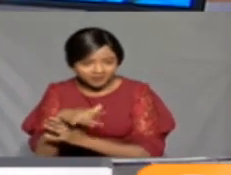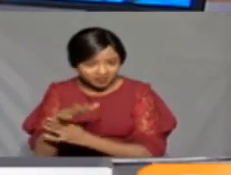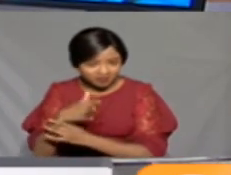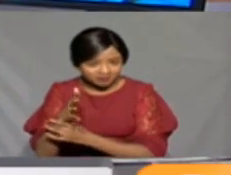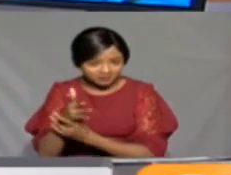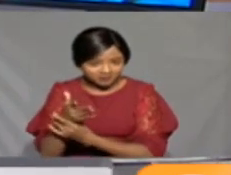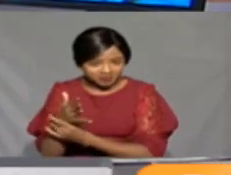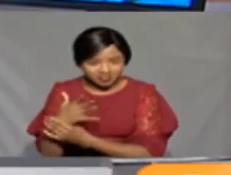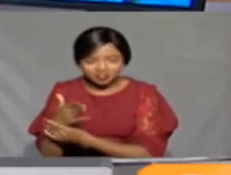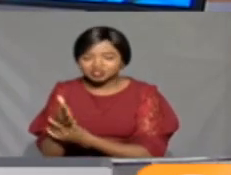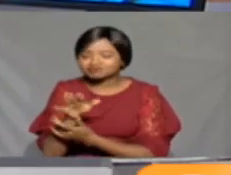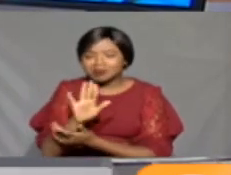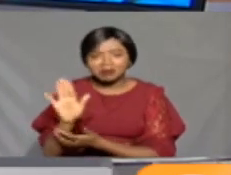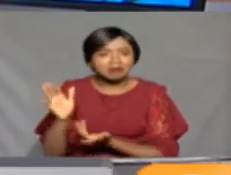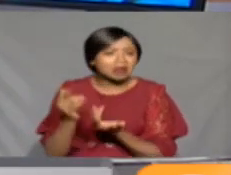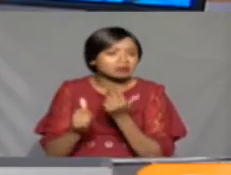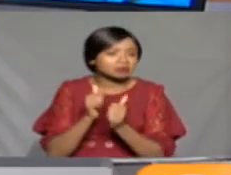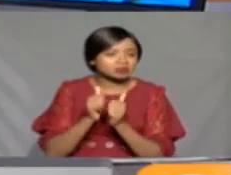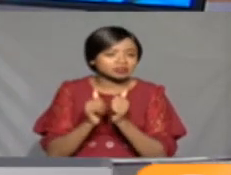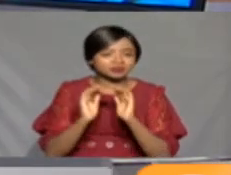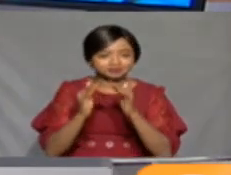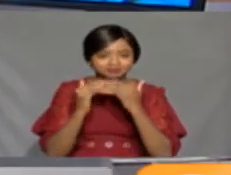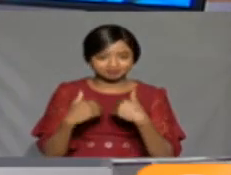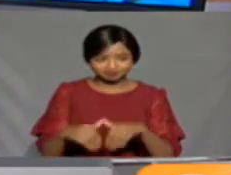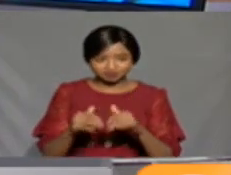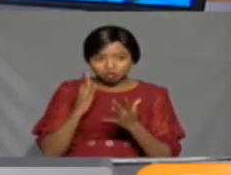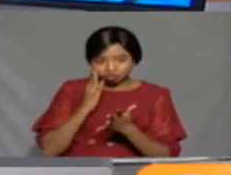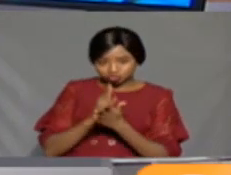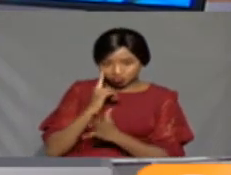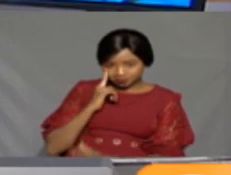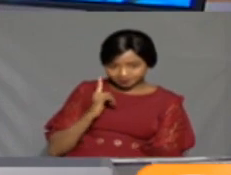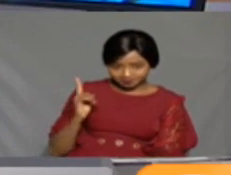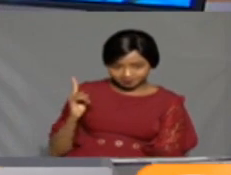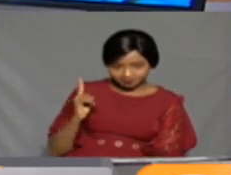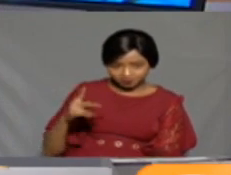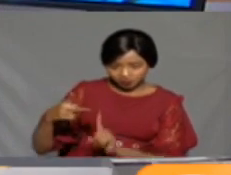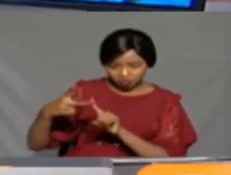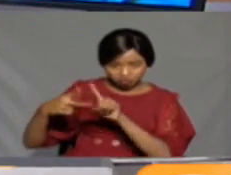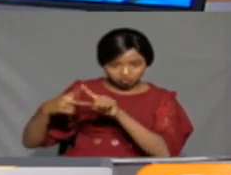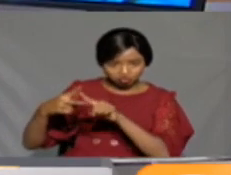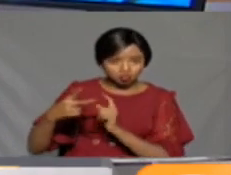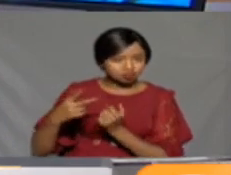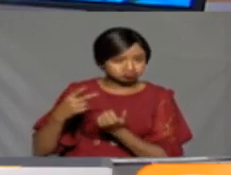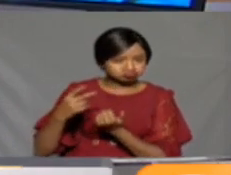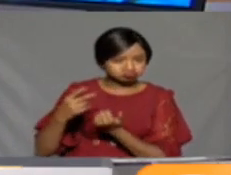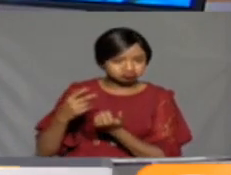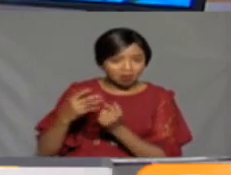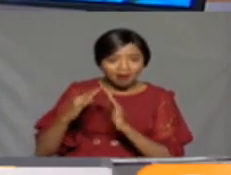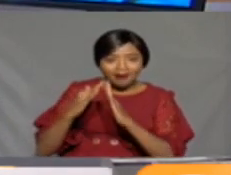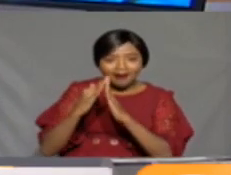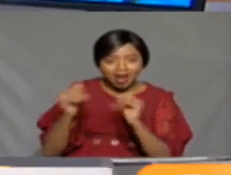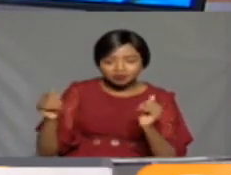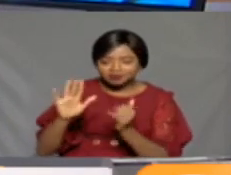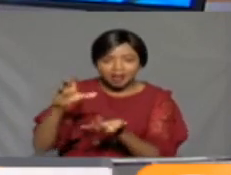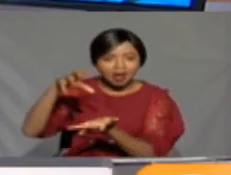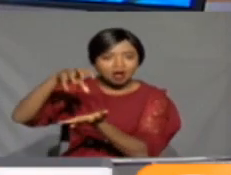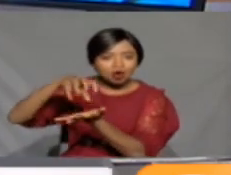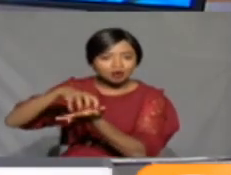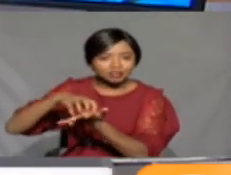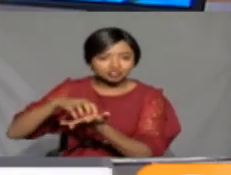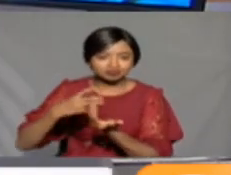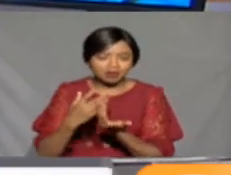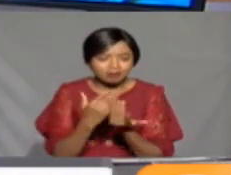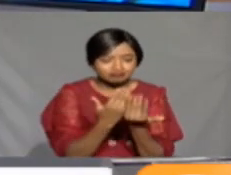like that in the agriculture section. Now, these two might be easy to confuse, so let me take you through them very slowly. Housing conditions and